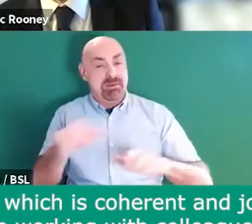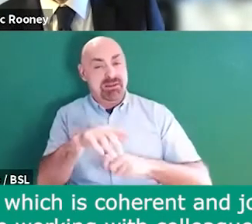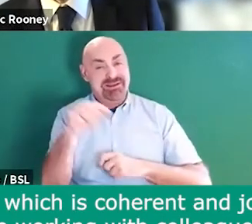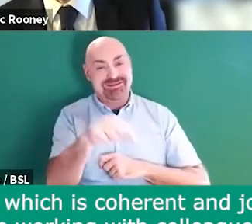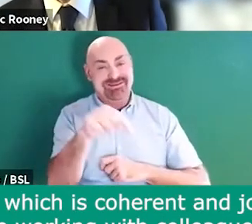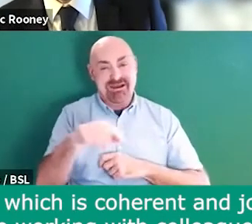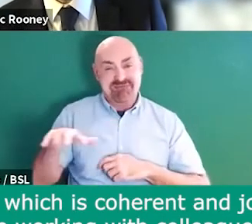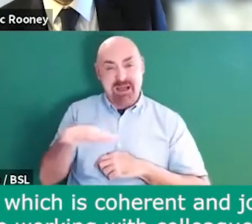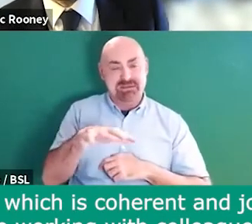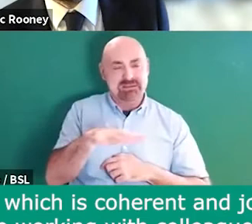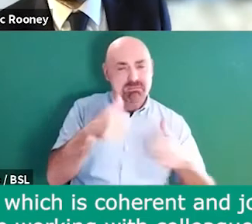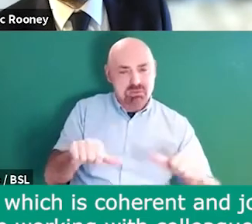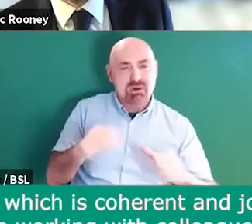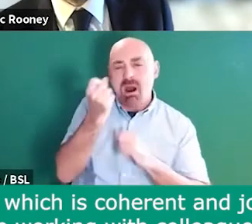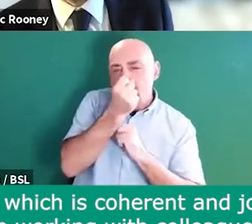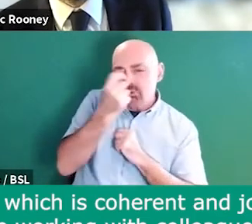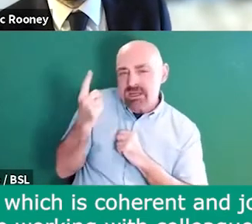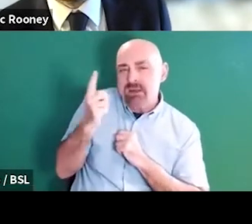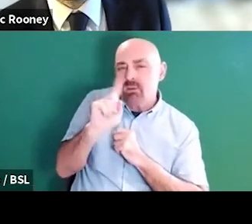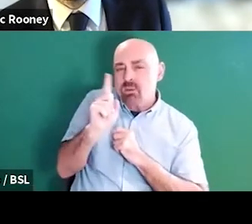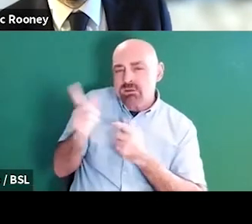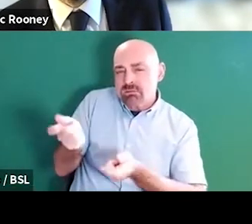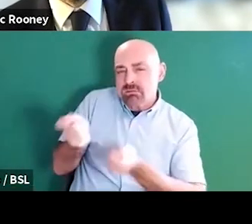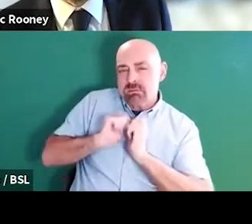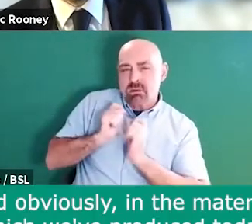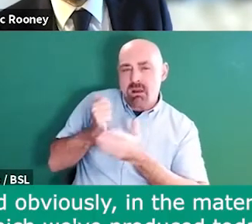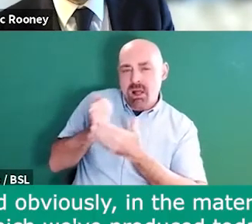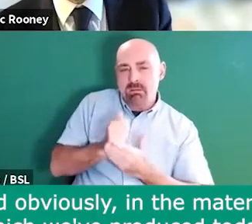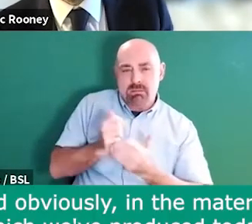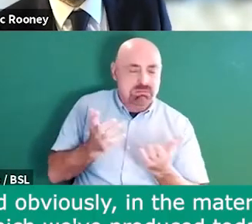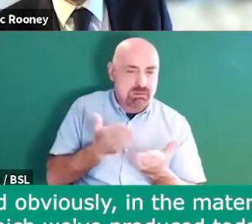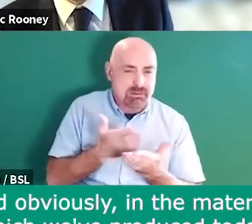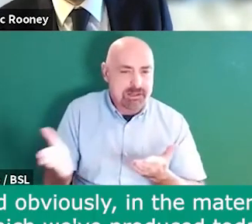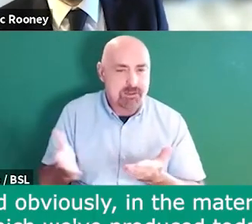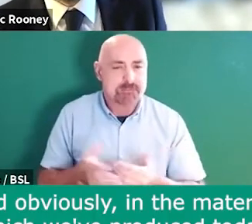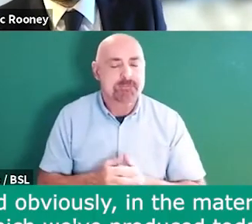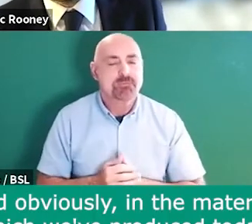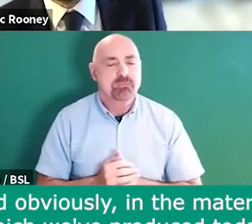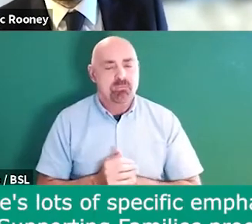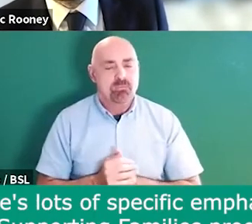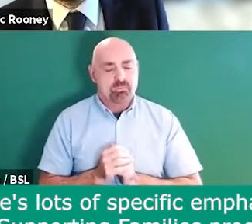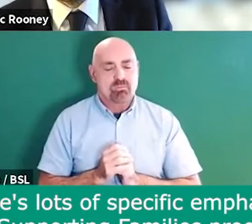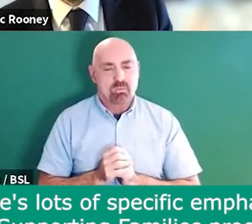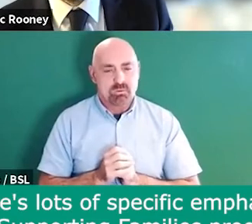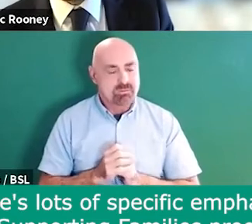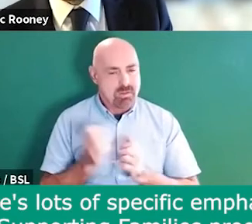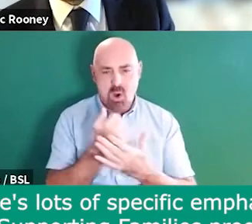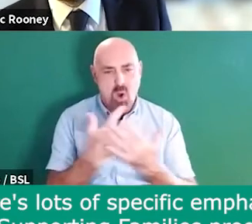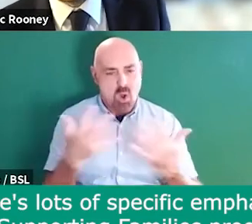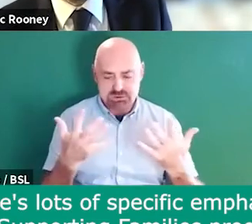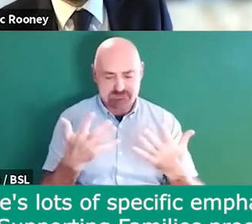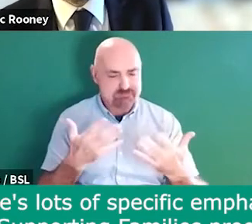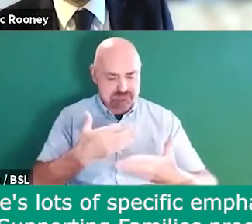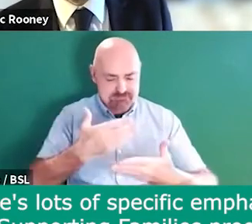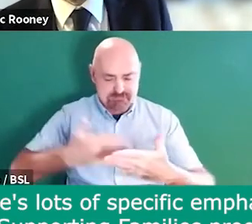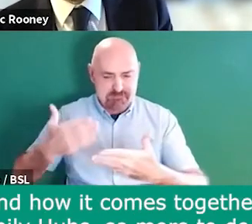up. And what I say, we're working with our colleagues over there on that. And there's obviously in the material we produced today, there's lots of specific